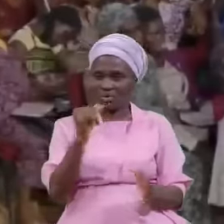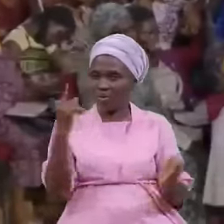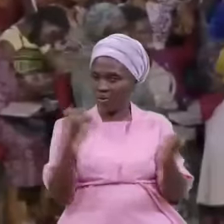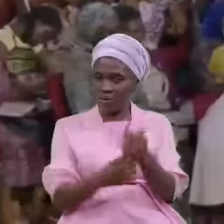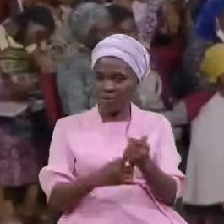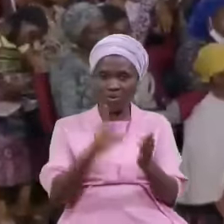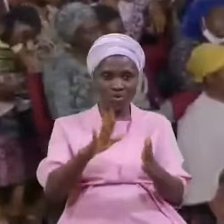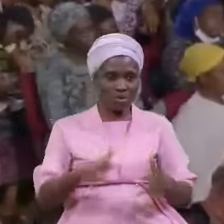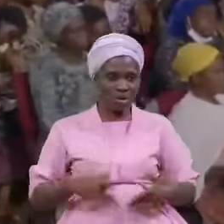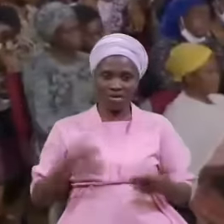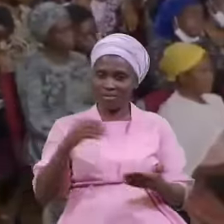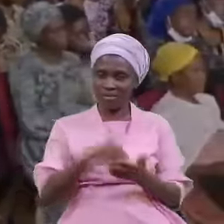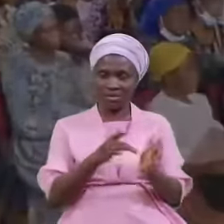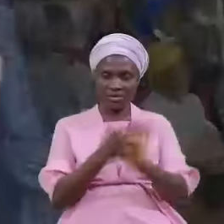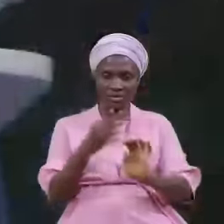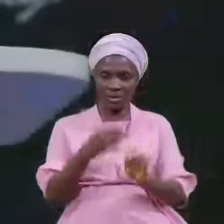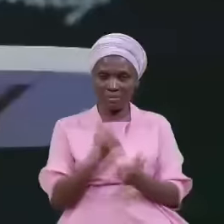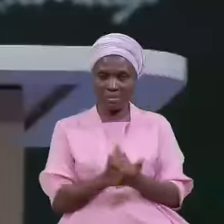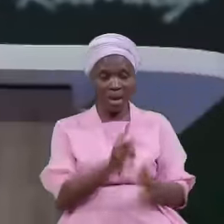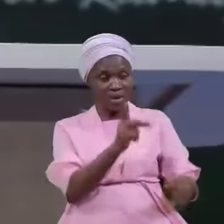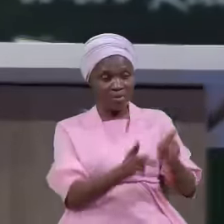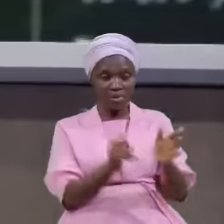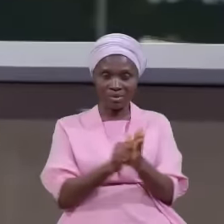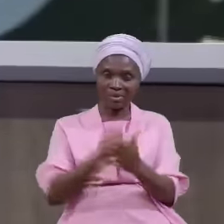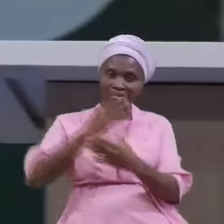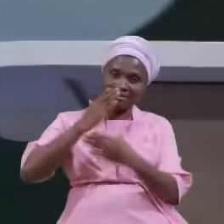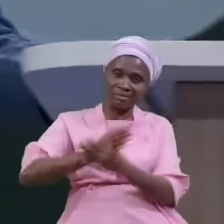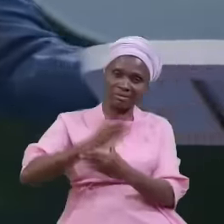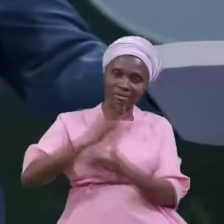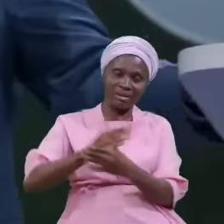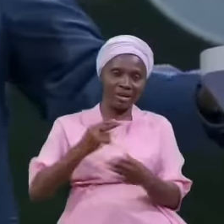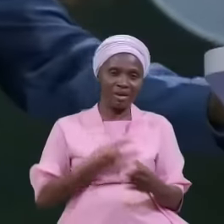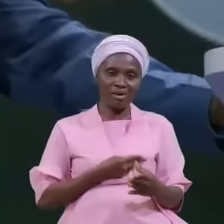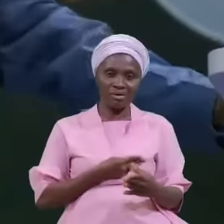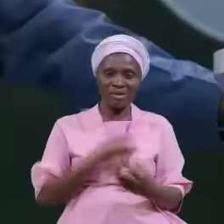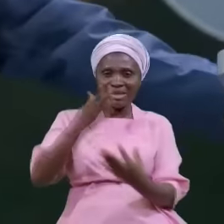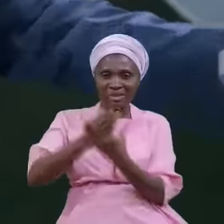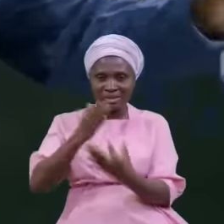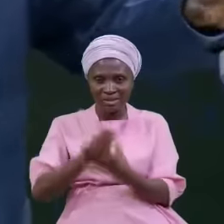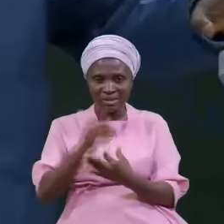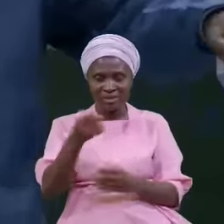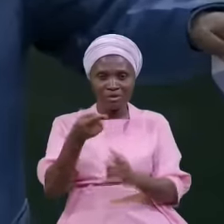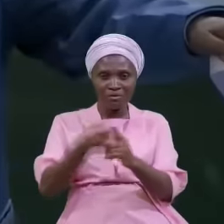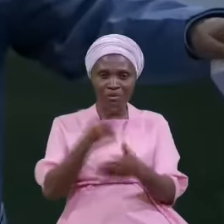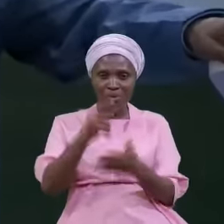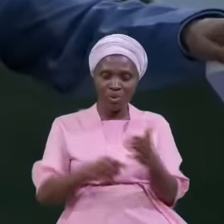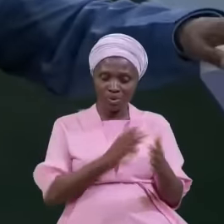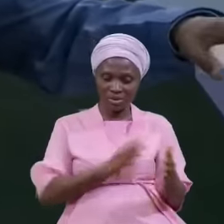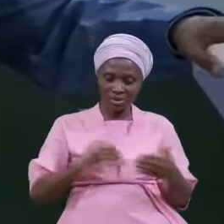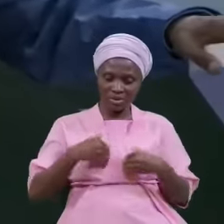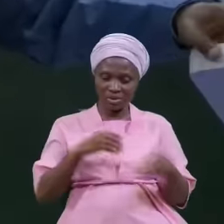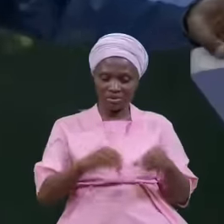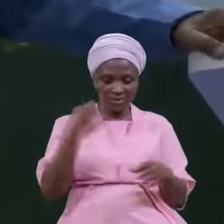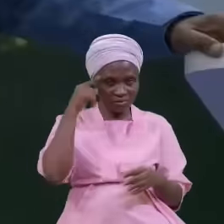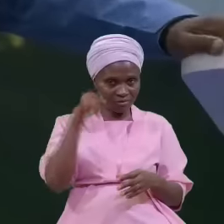people who hinder also want to hinder you from what Christ has done for you on the cross